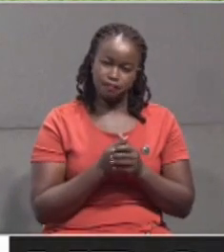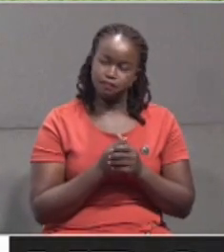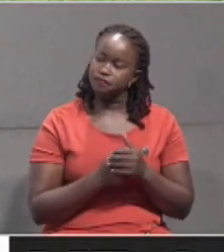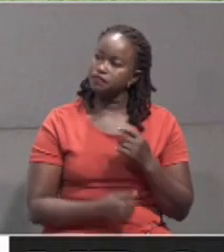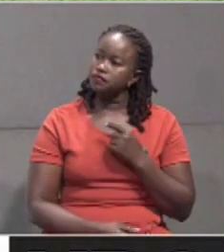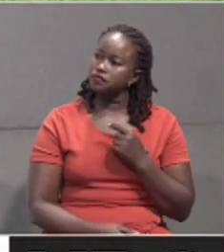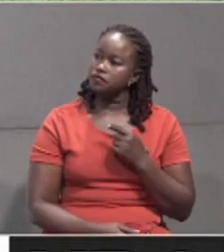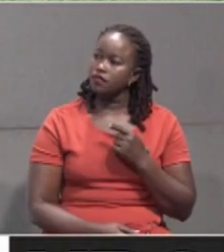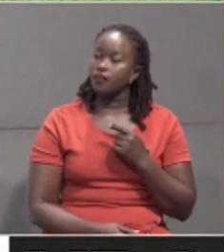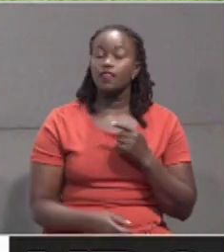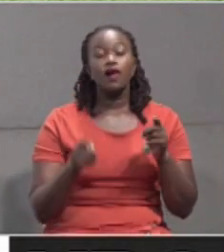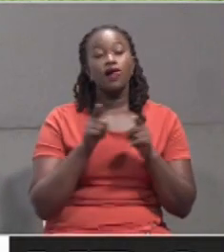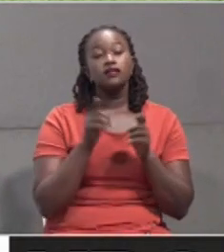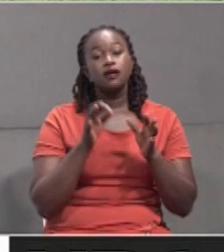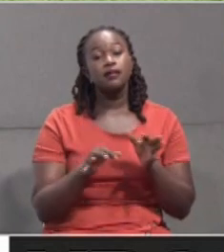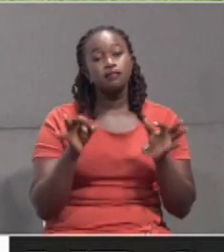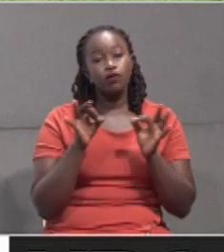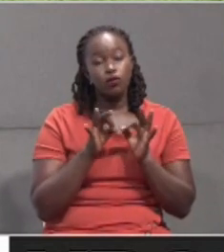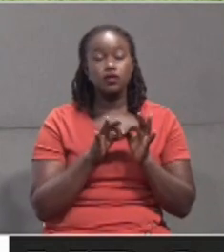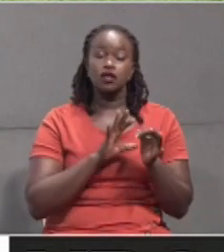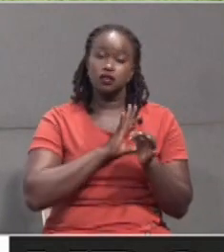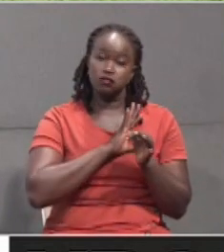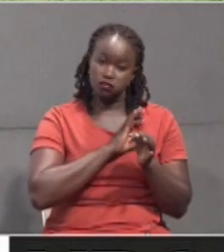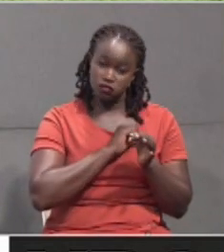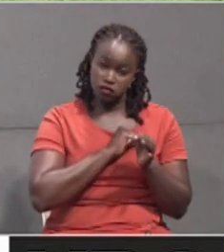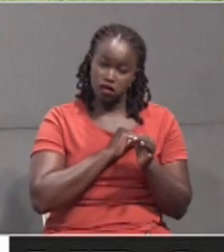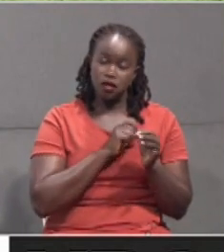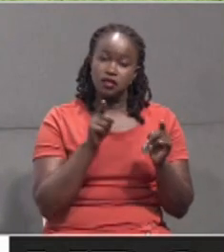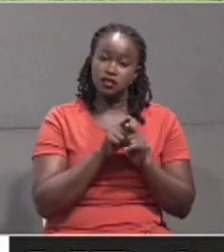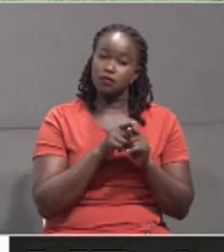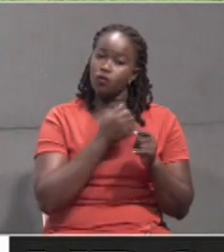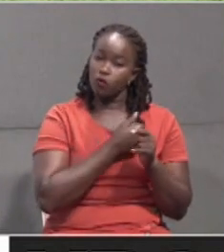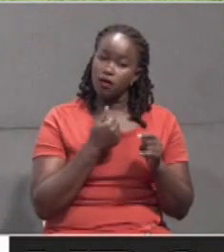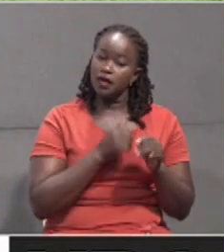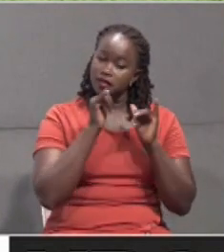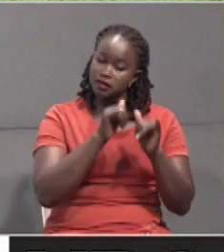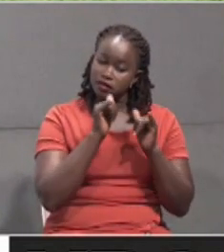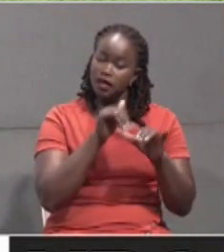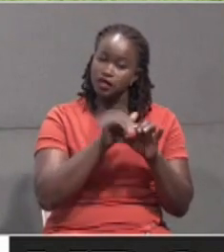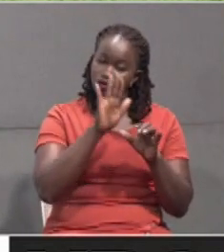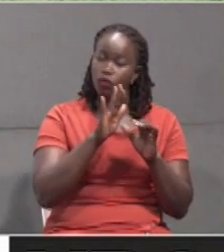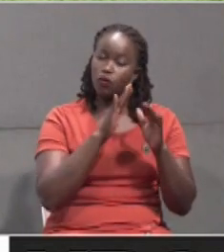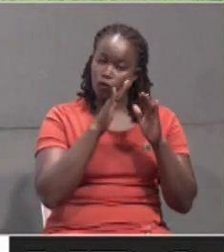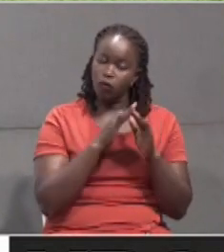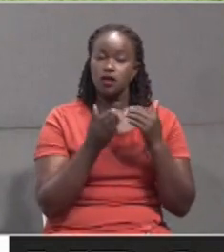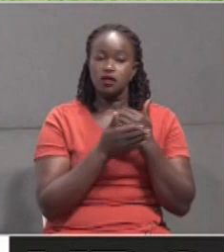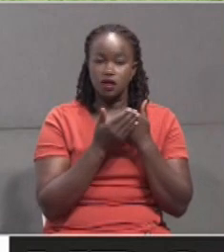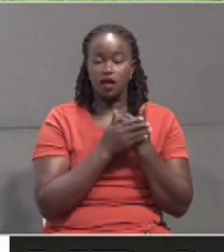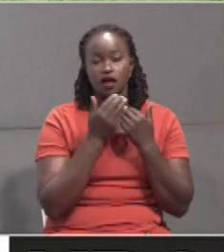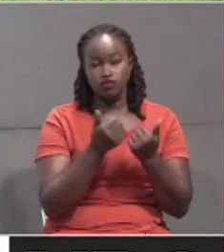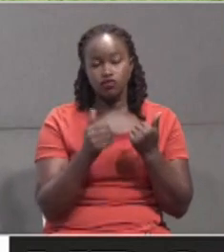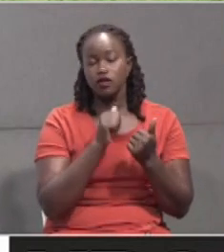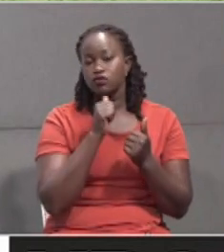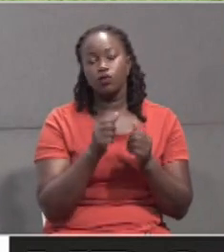ngo babase kugumesereza babase kuguma mu makagabo borora abana babo ubutabasa